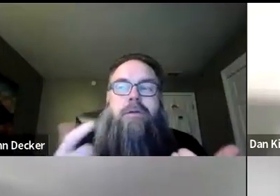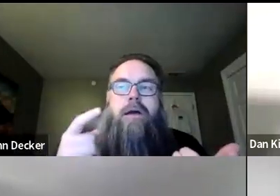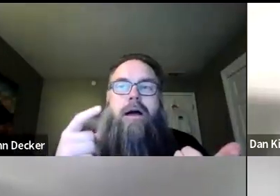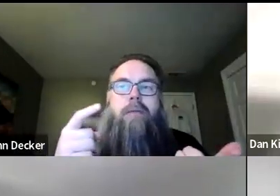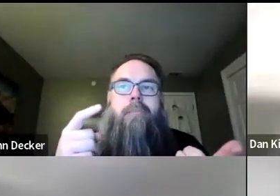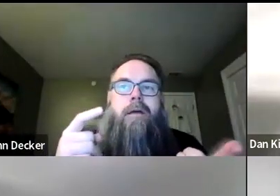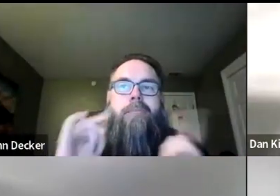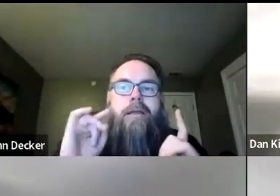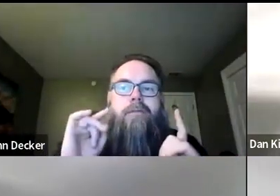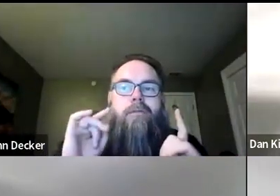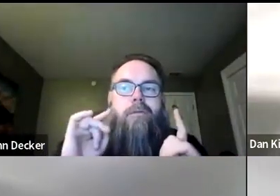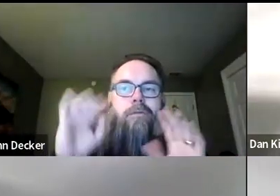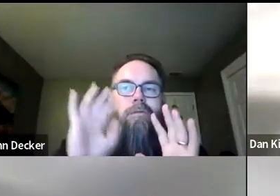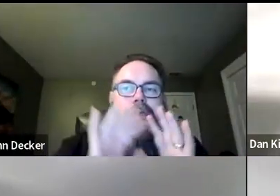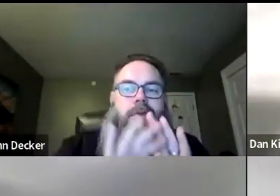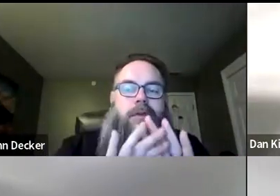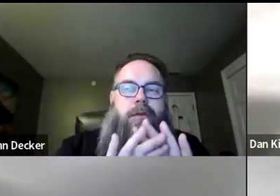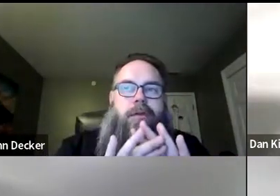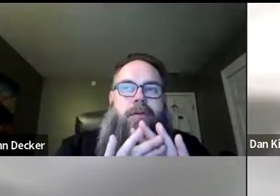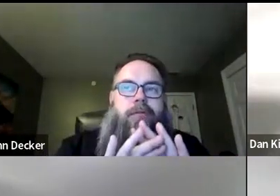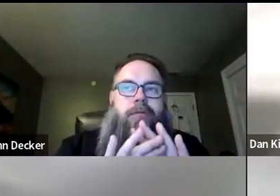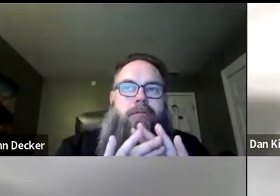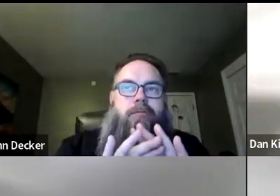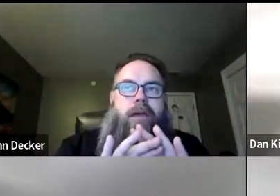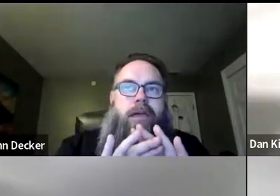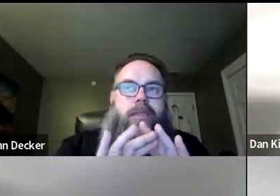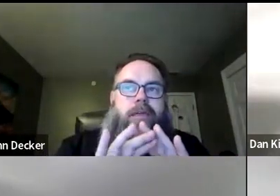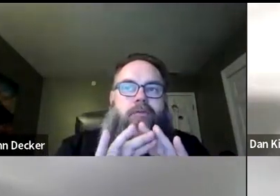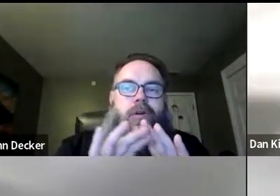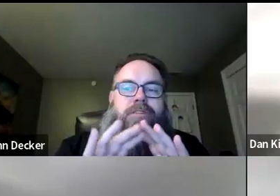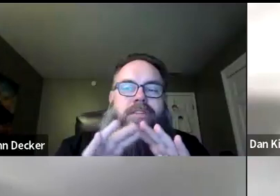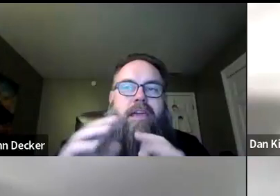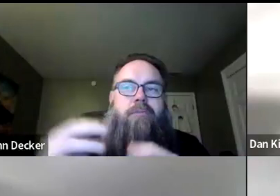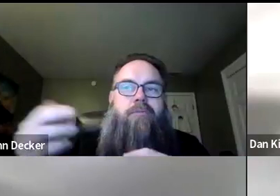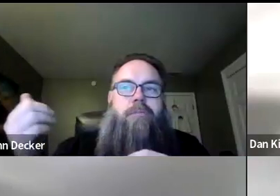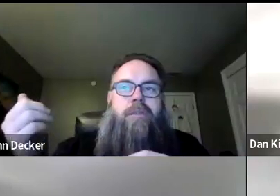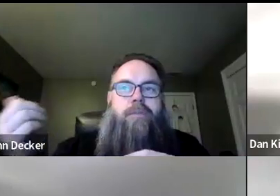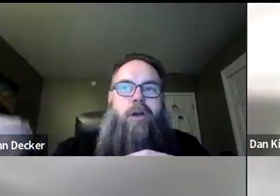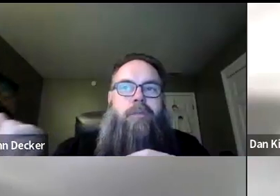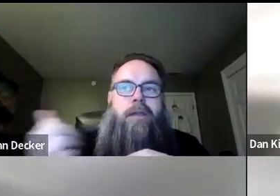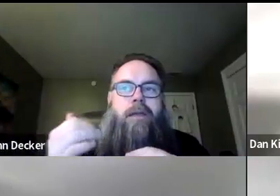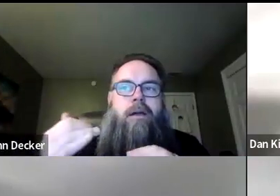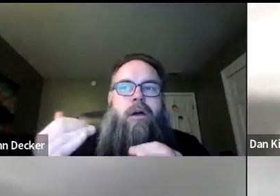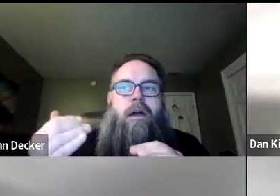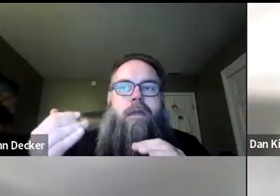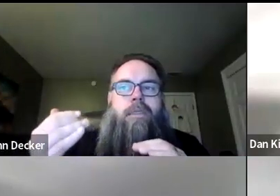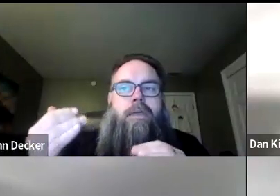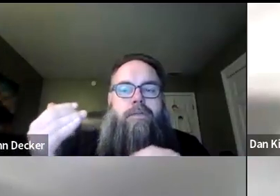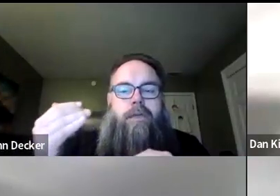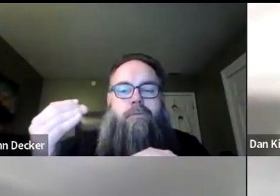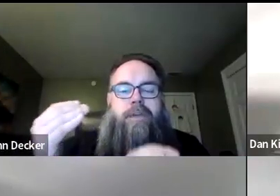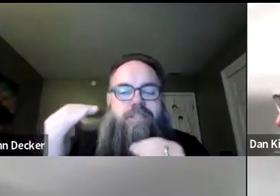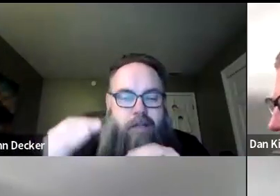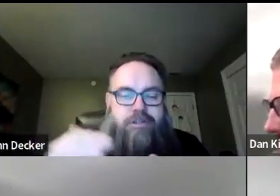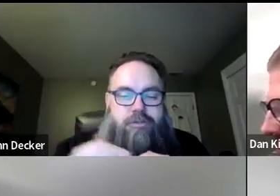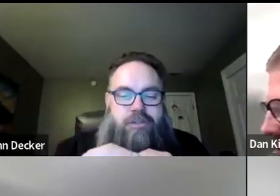to. But the workbooks that came from the department,